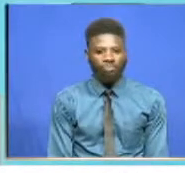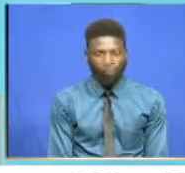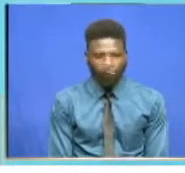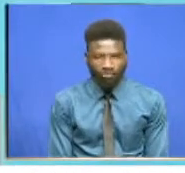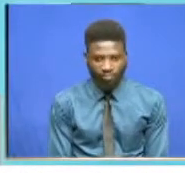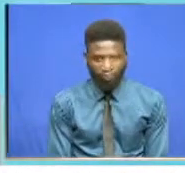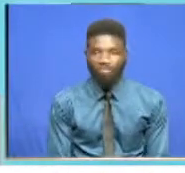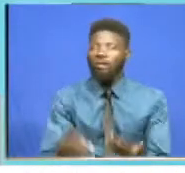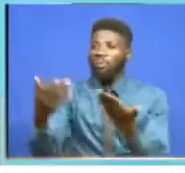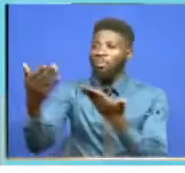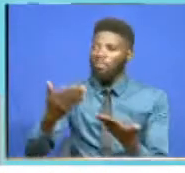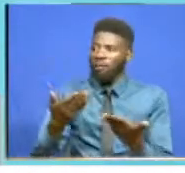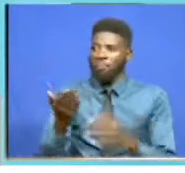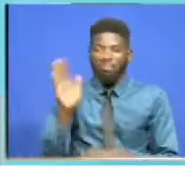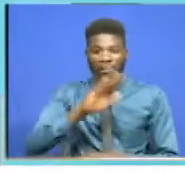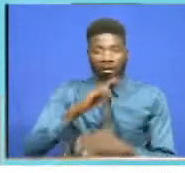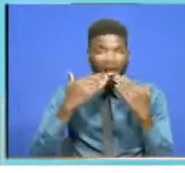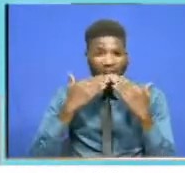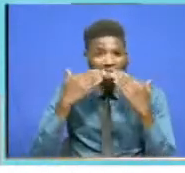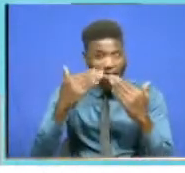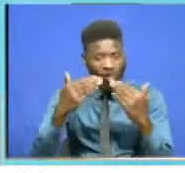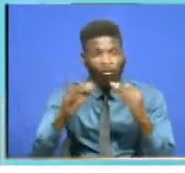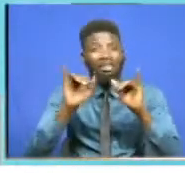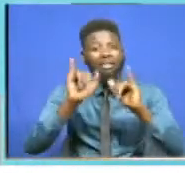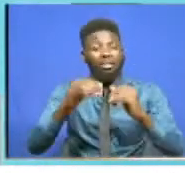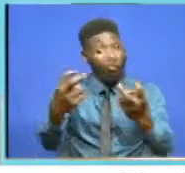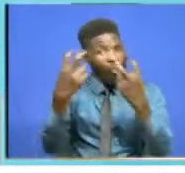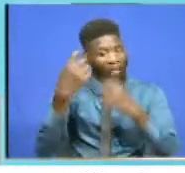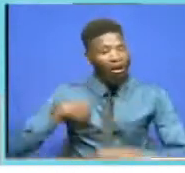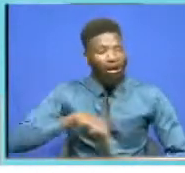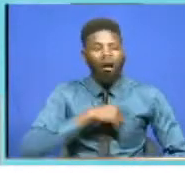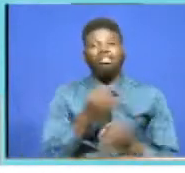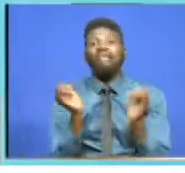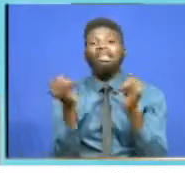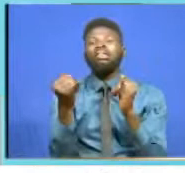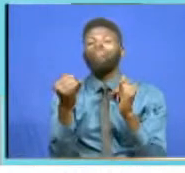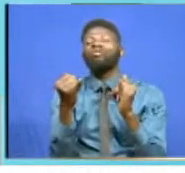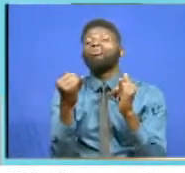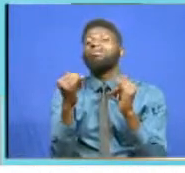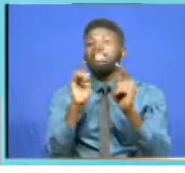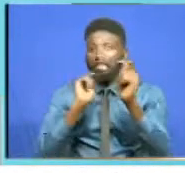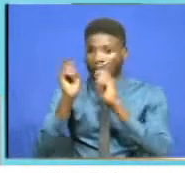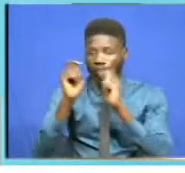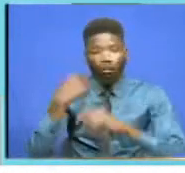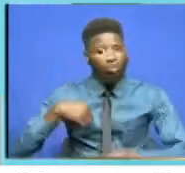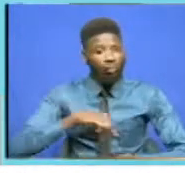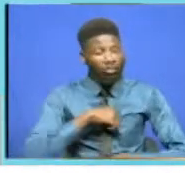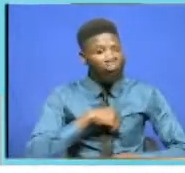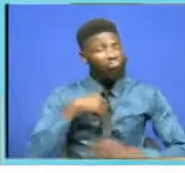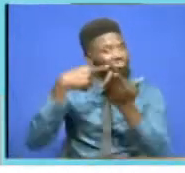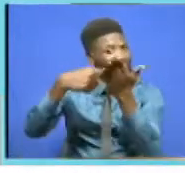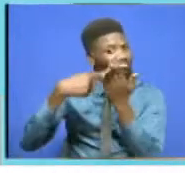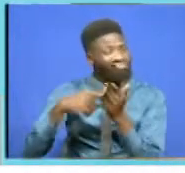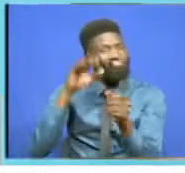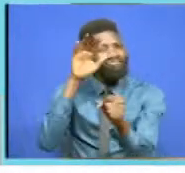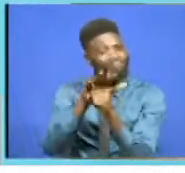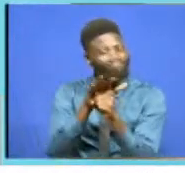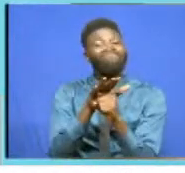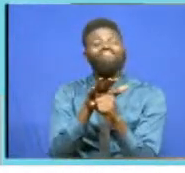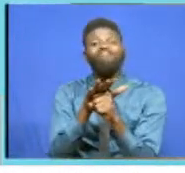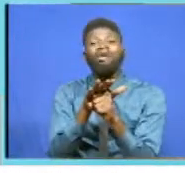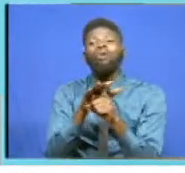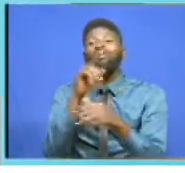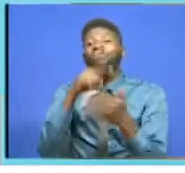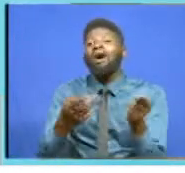All right, welcome back, and thank you for staying with us. This is News Check. Today we are just talking about a lot that is shaping the conversation in the country.